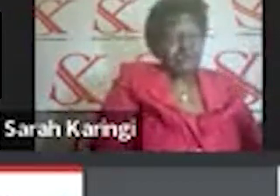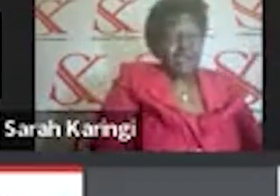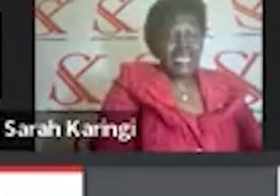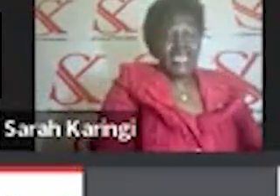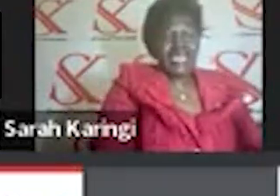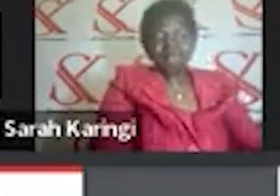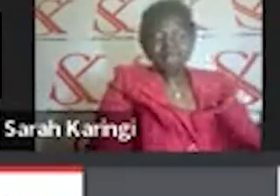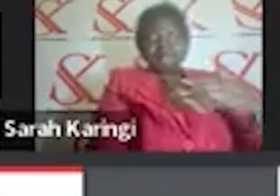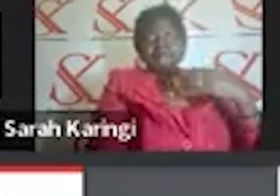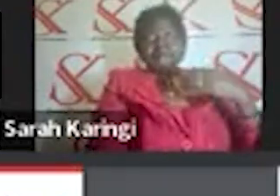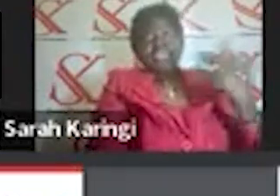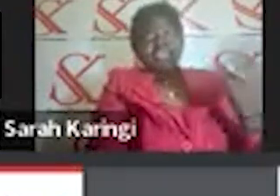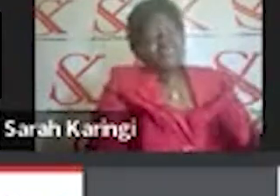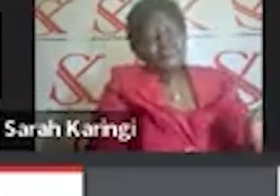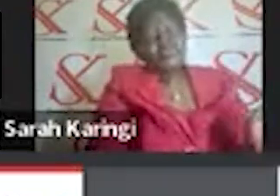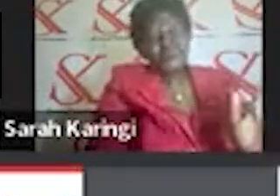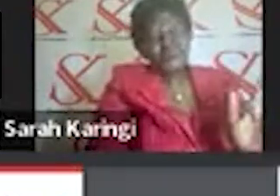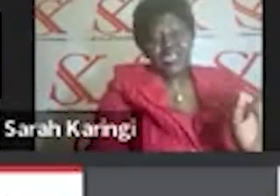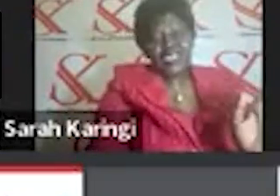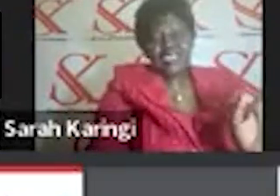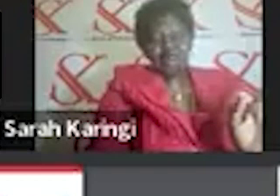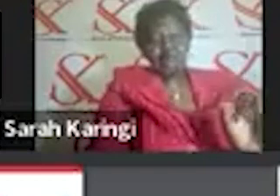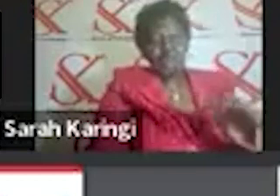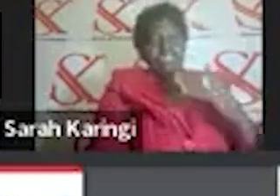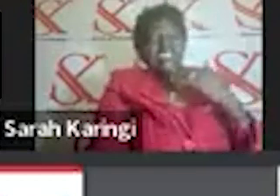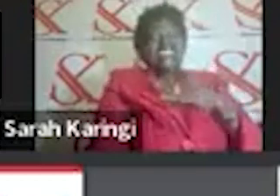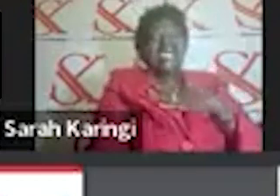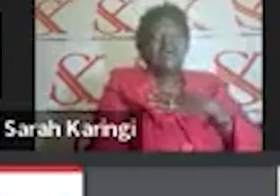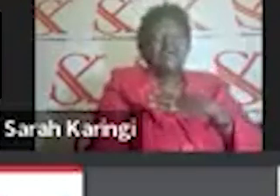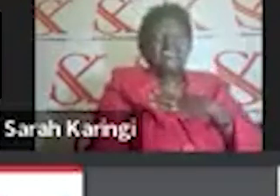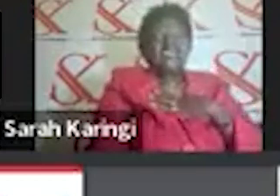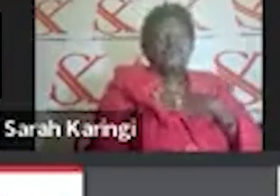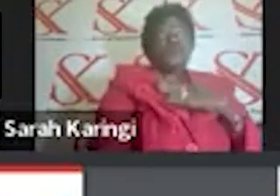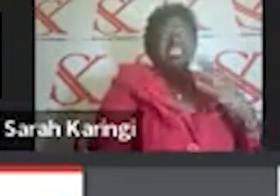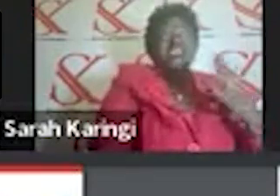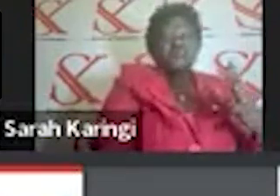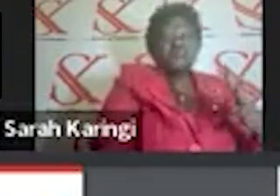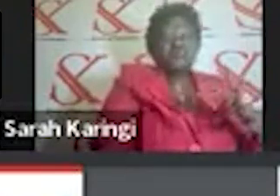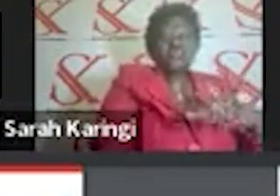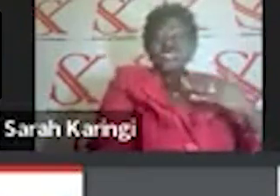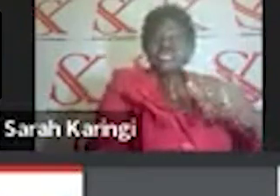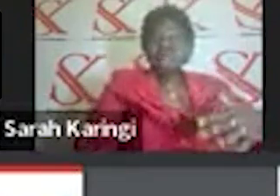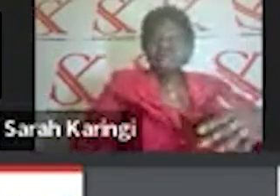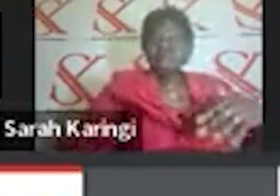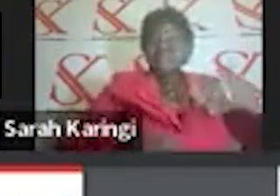this panel. Because I'll be going for an interview, is there a way you can help